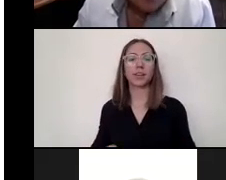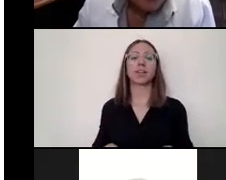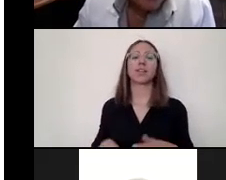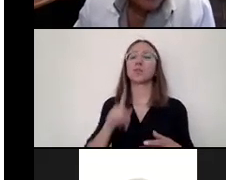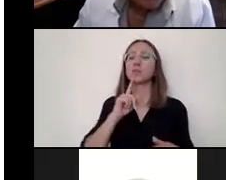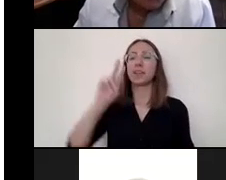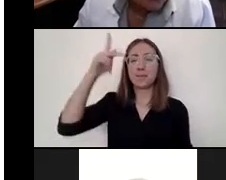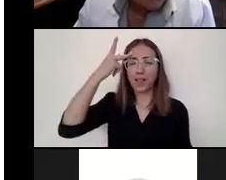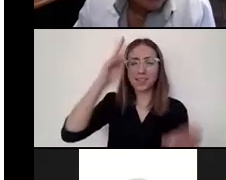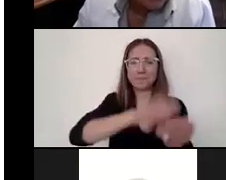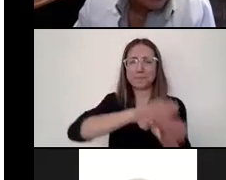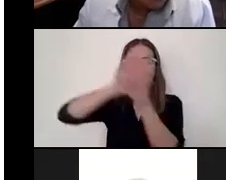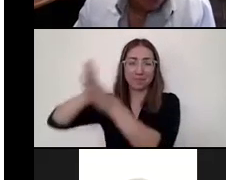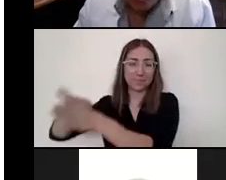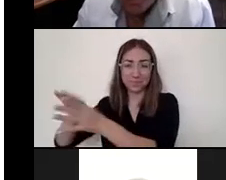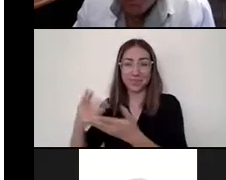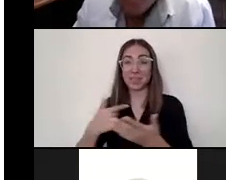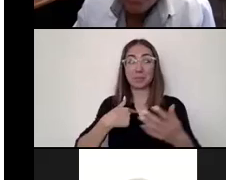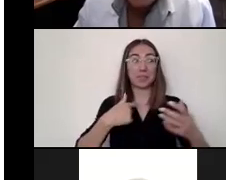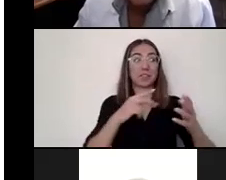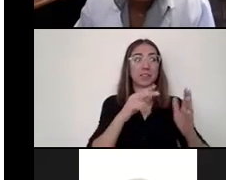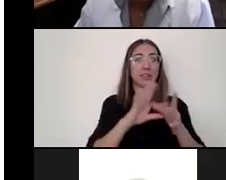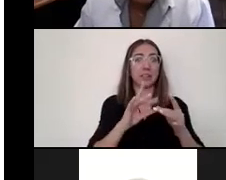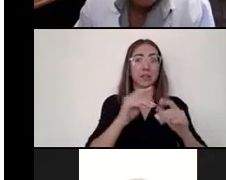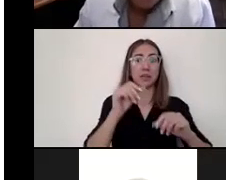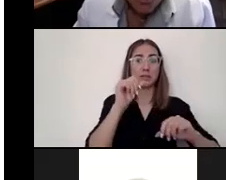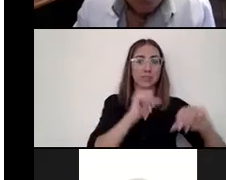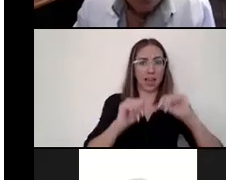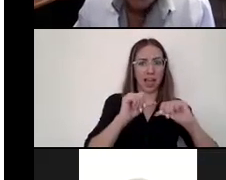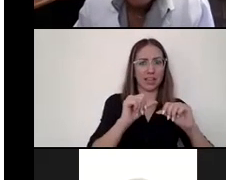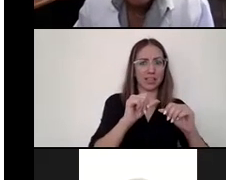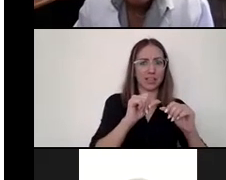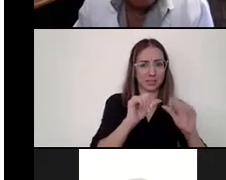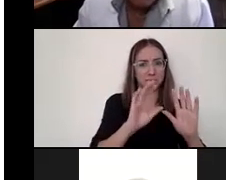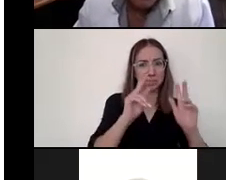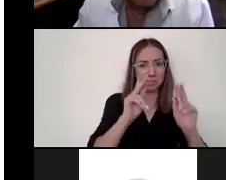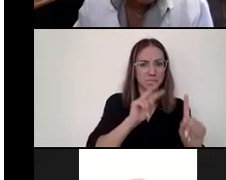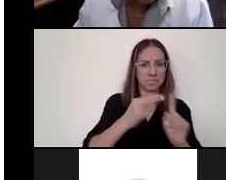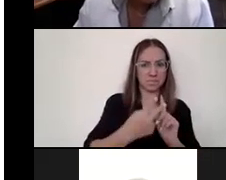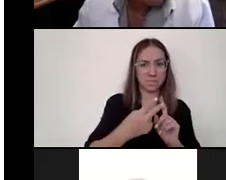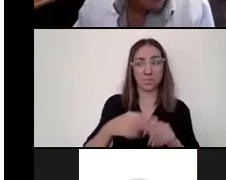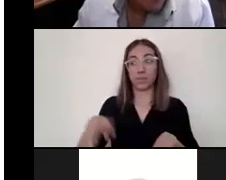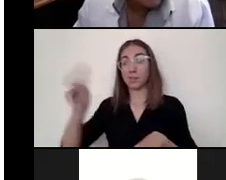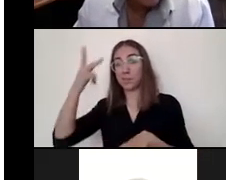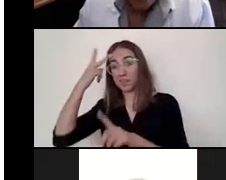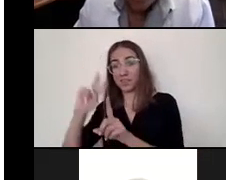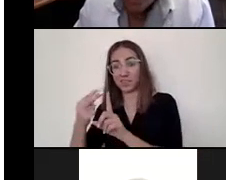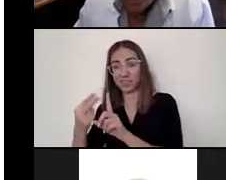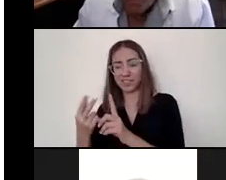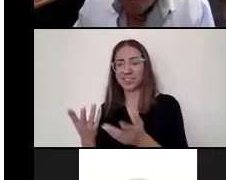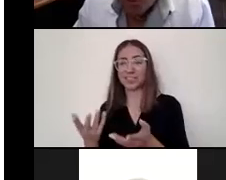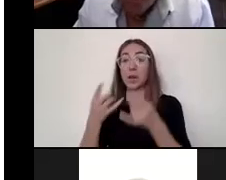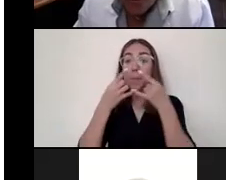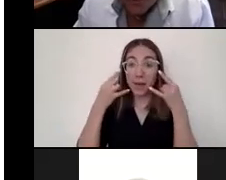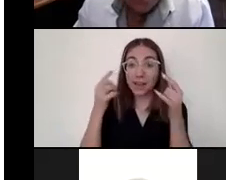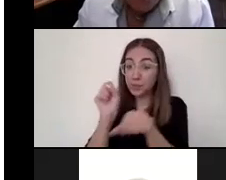aside, and again, I'm just speaking from the science perspective, not the political perspective, but speaking from the political perspective, masks do work.